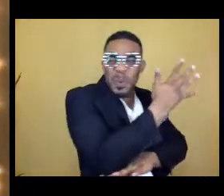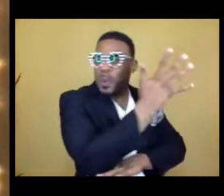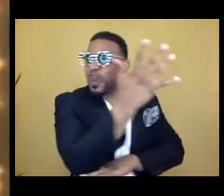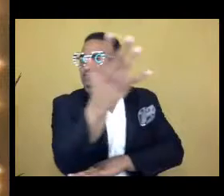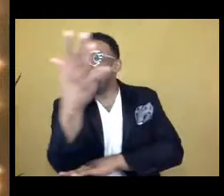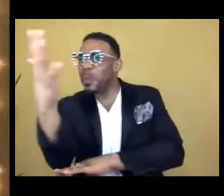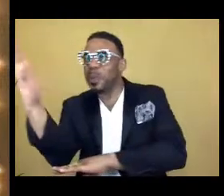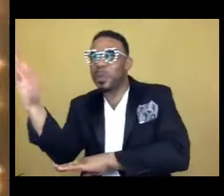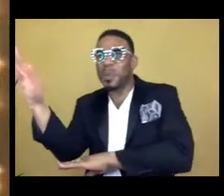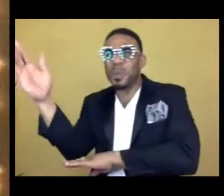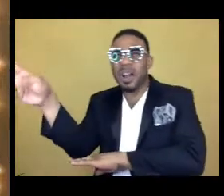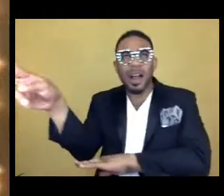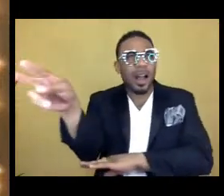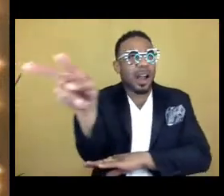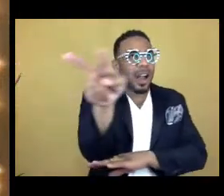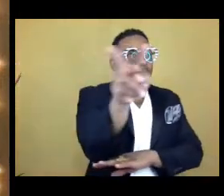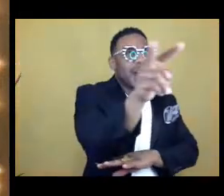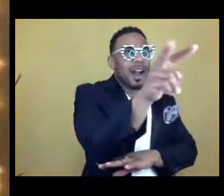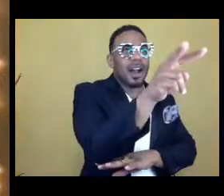wilderness,